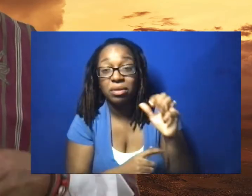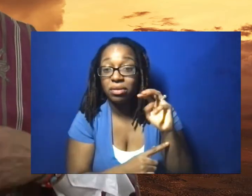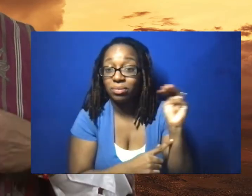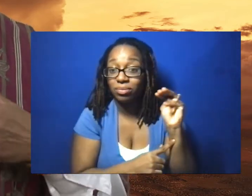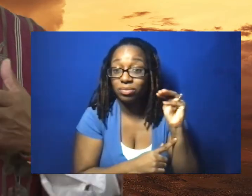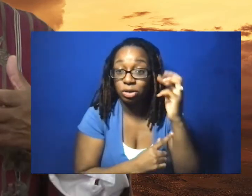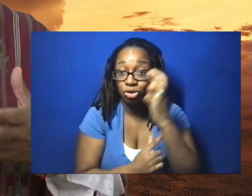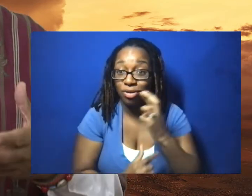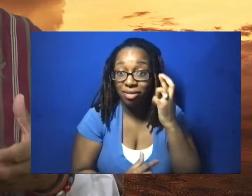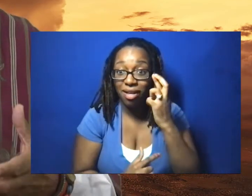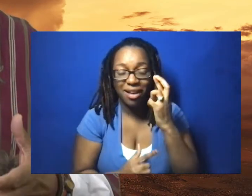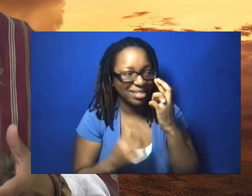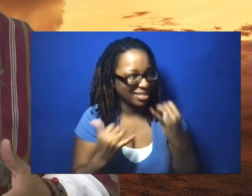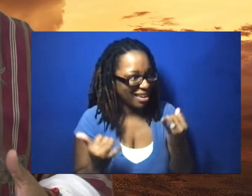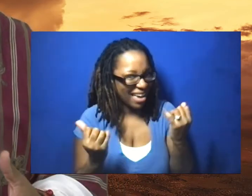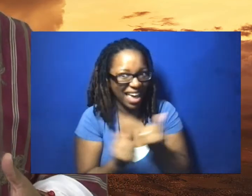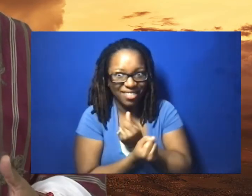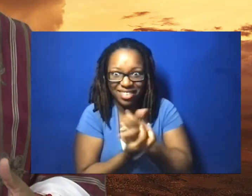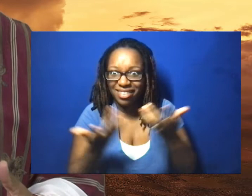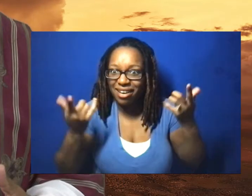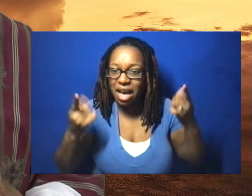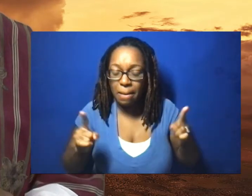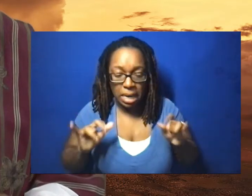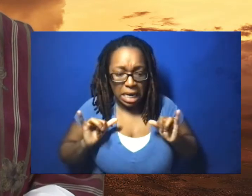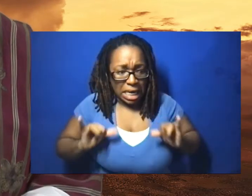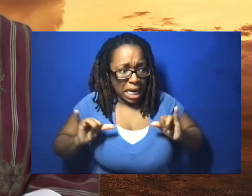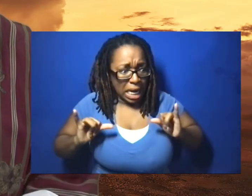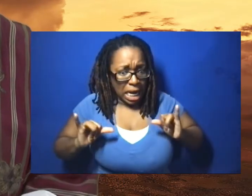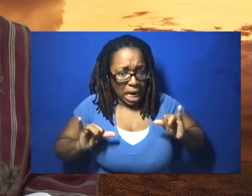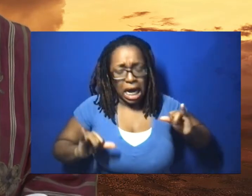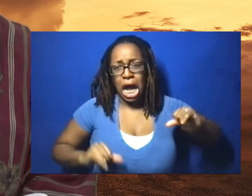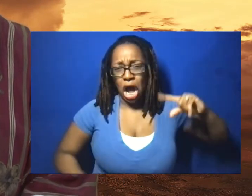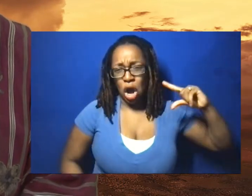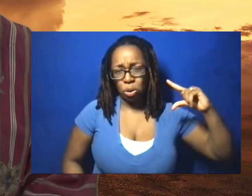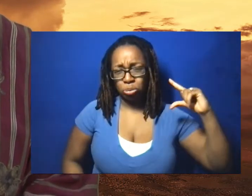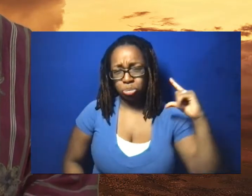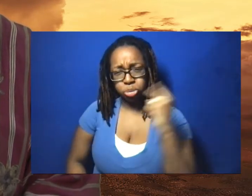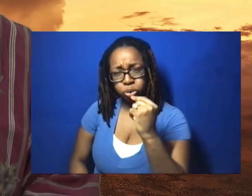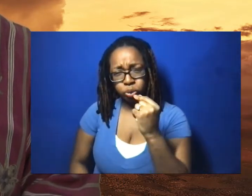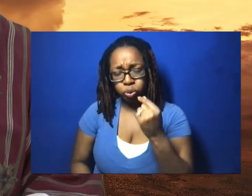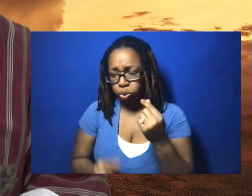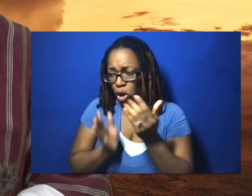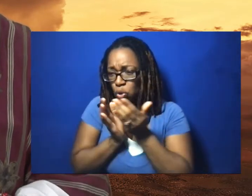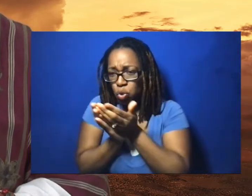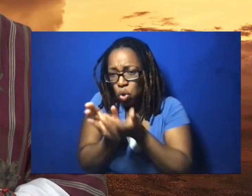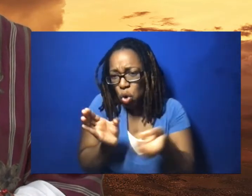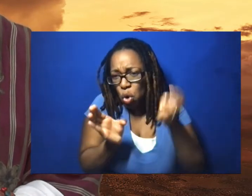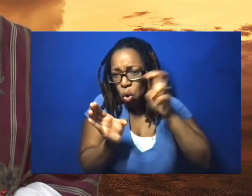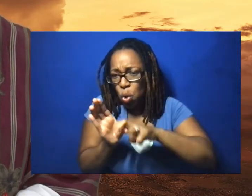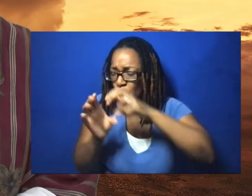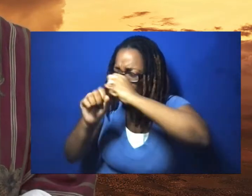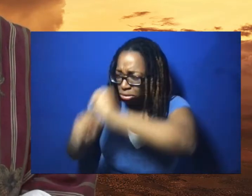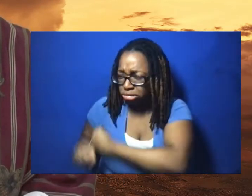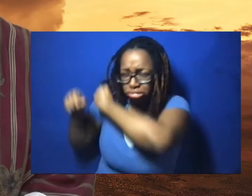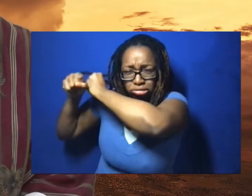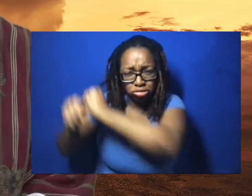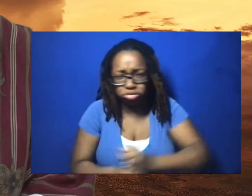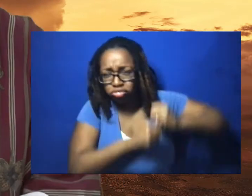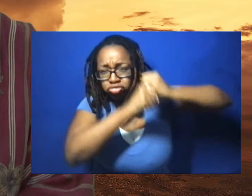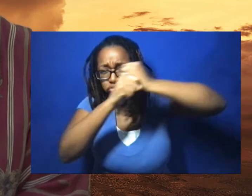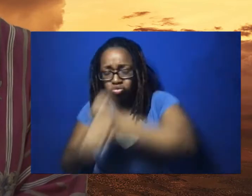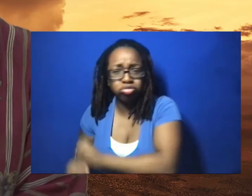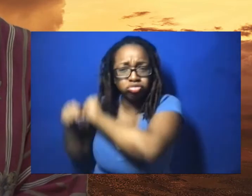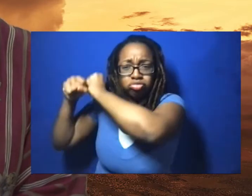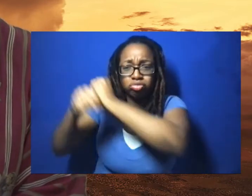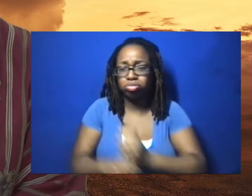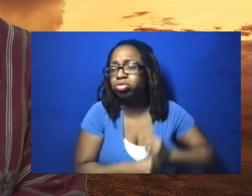done, ran out, got in his canoe, and started canoeing down the river as the voices pulled him.